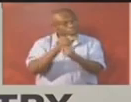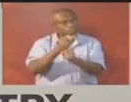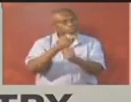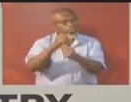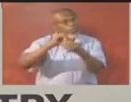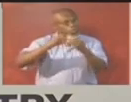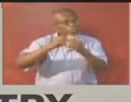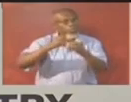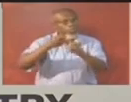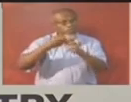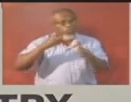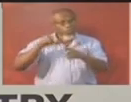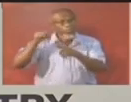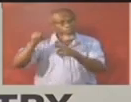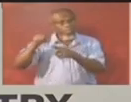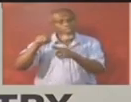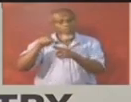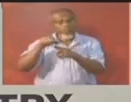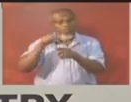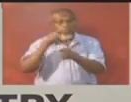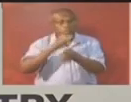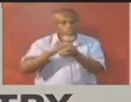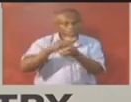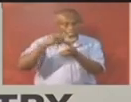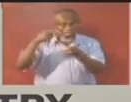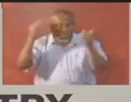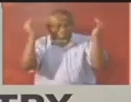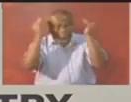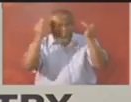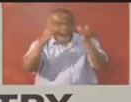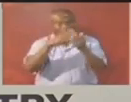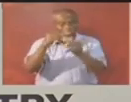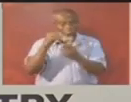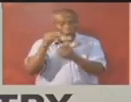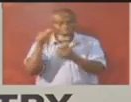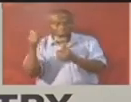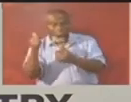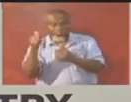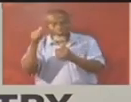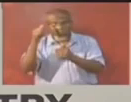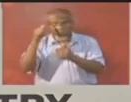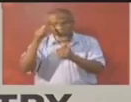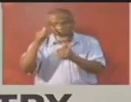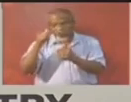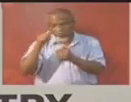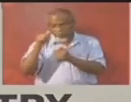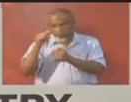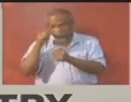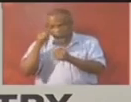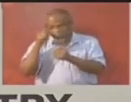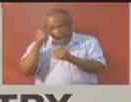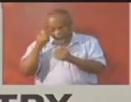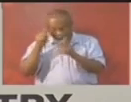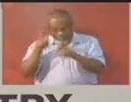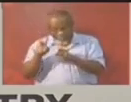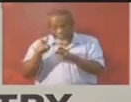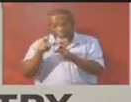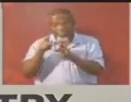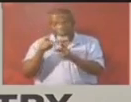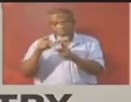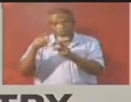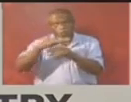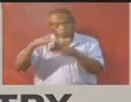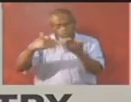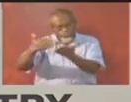epidemiological statistics from Dr. Hines and Mr. Singh. We would like to recognize and thank the population for their